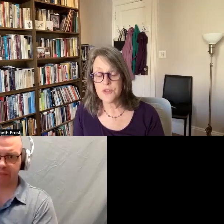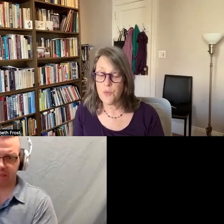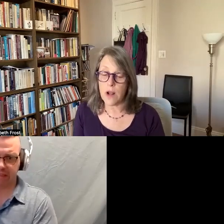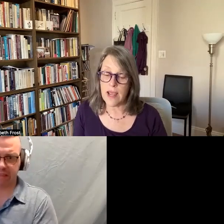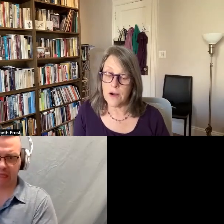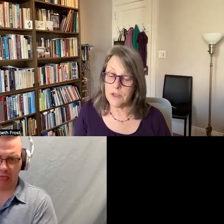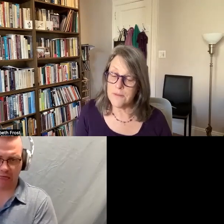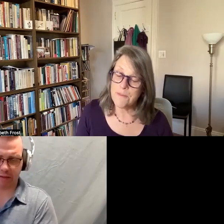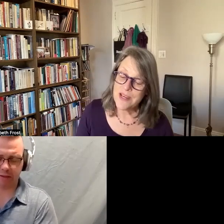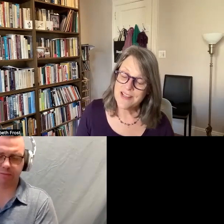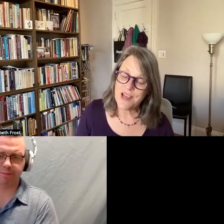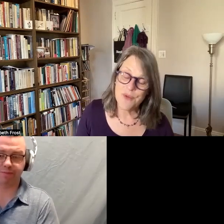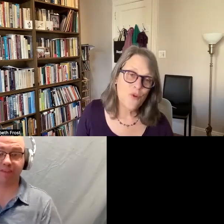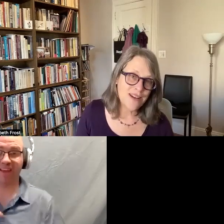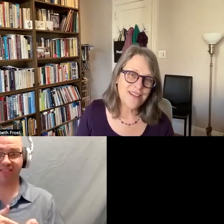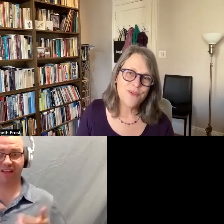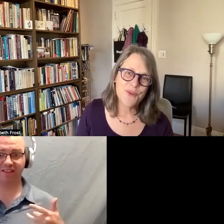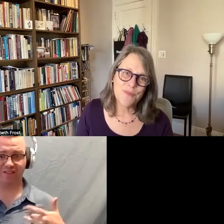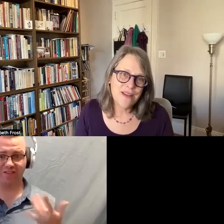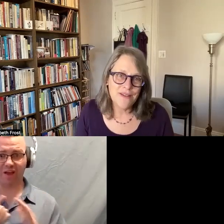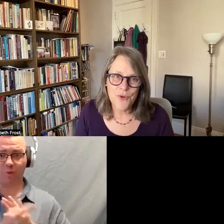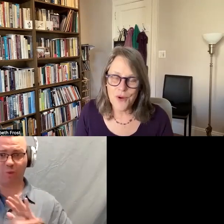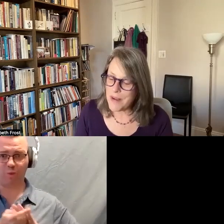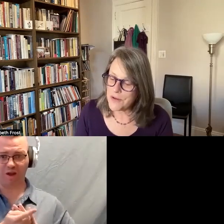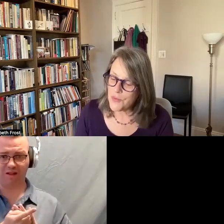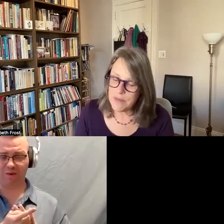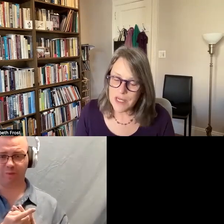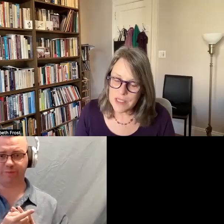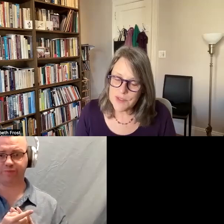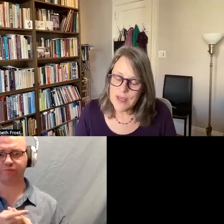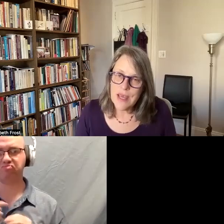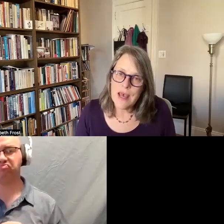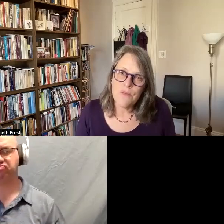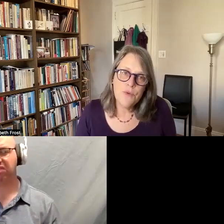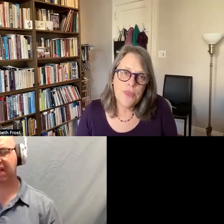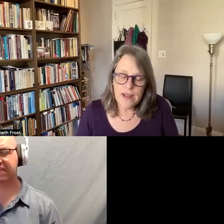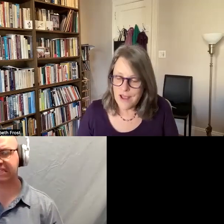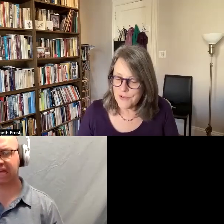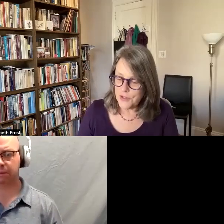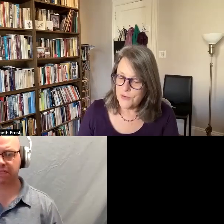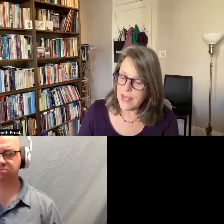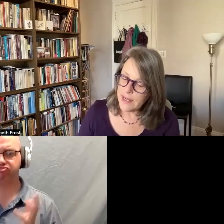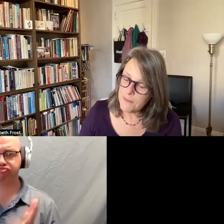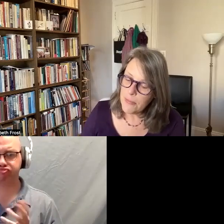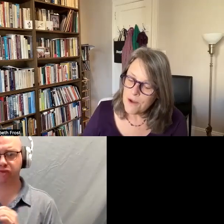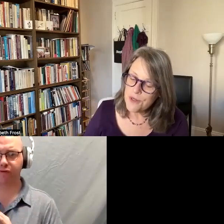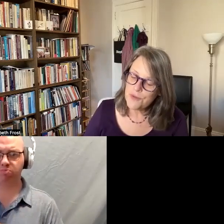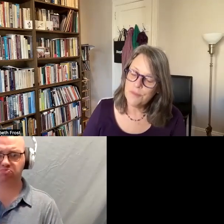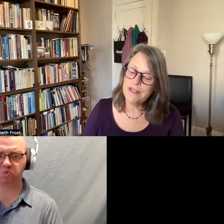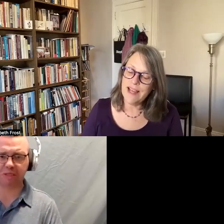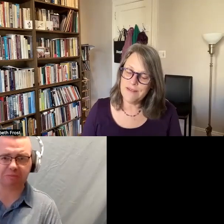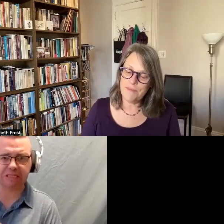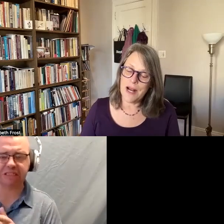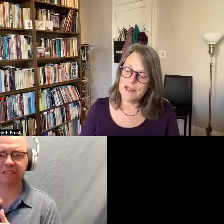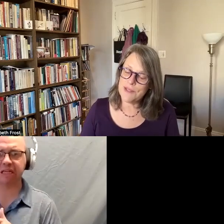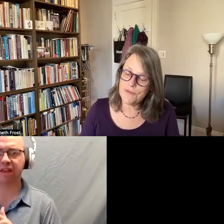will last 1 hour. Simon Watney will speak for about 20 minutes, and we will then have a Q&A, which